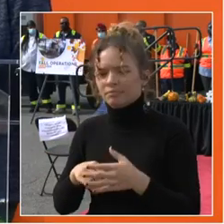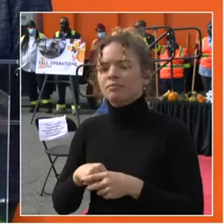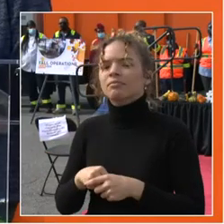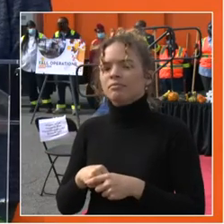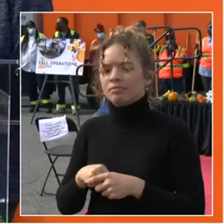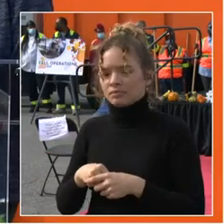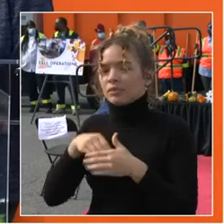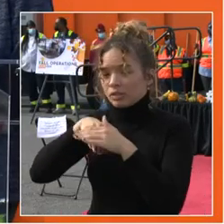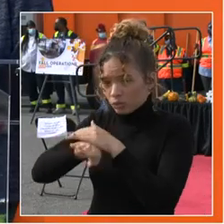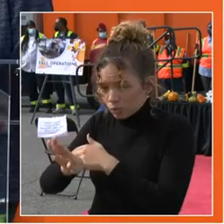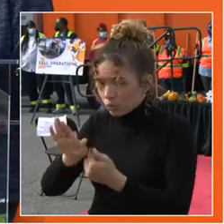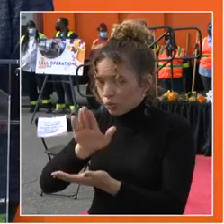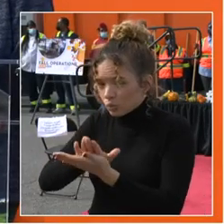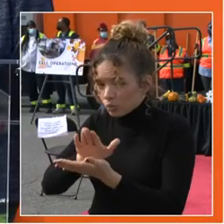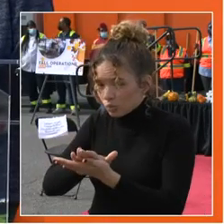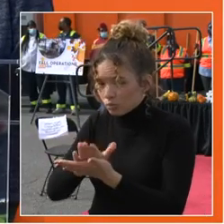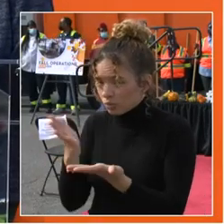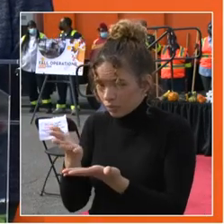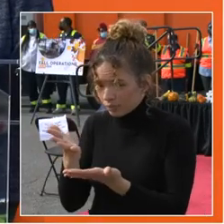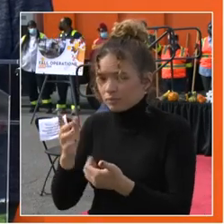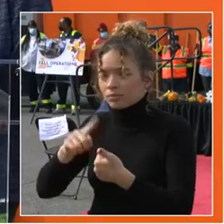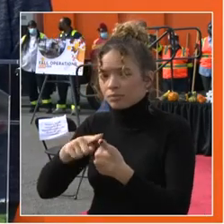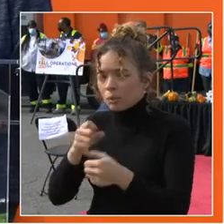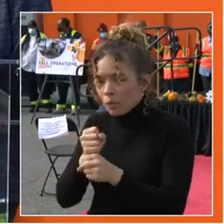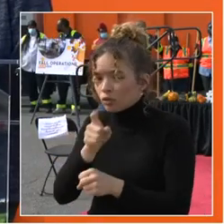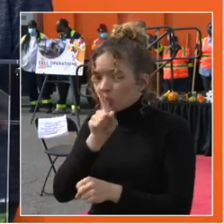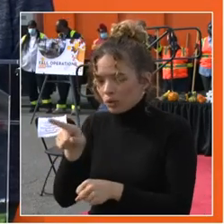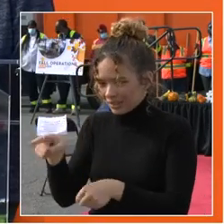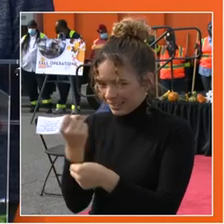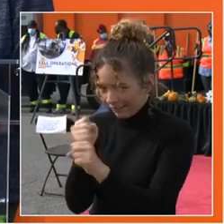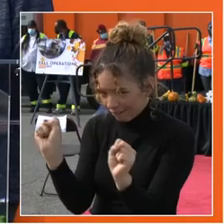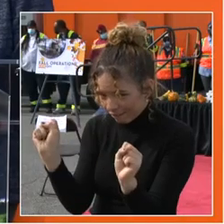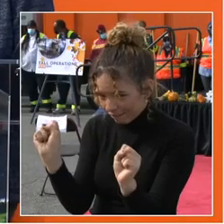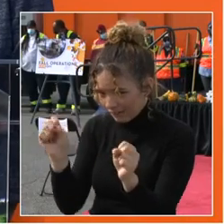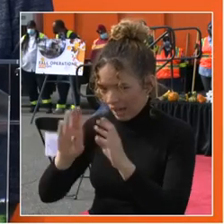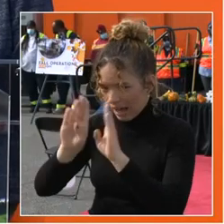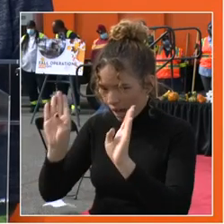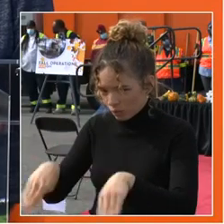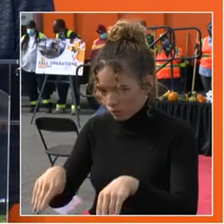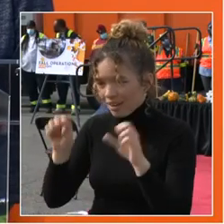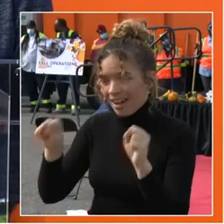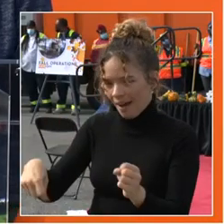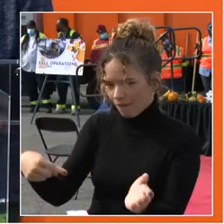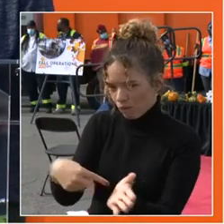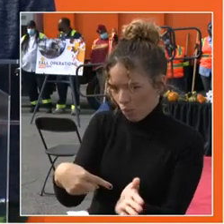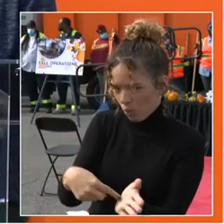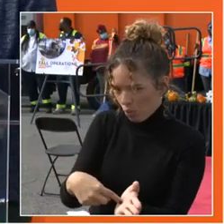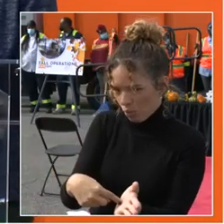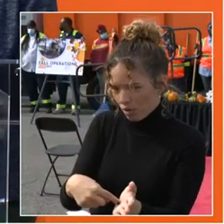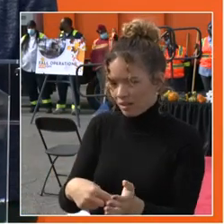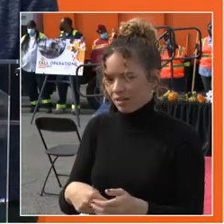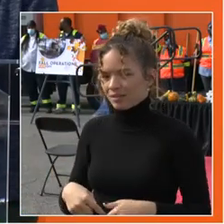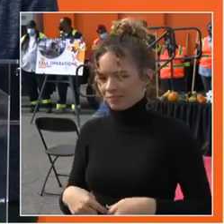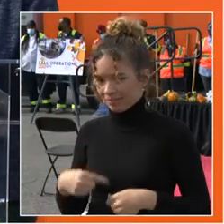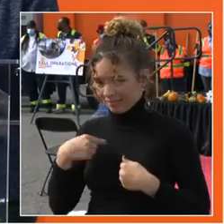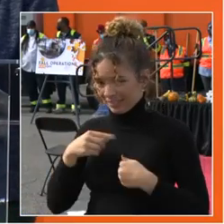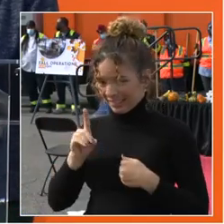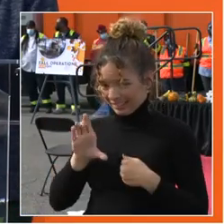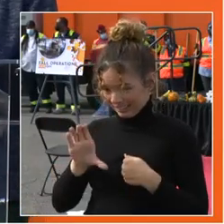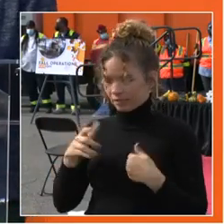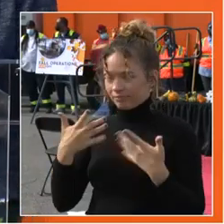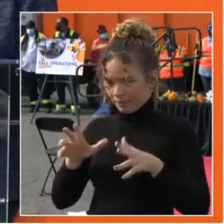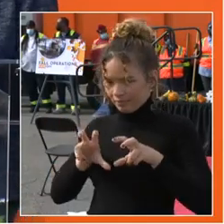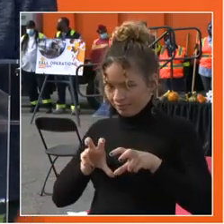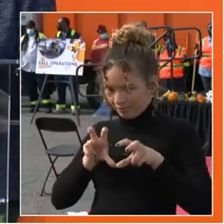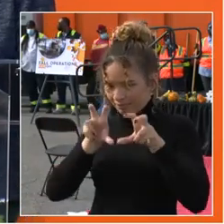having safe and affordable housing. And so investing in safe and affordable housing helps your parents and you